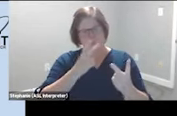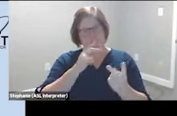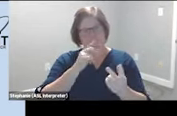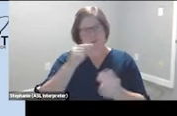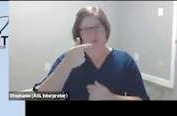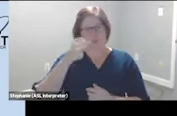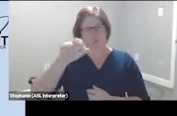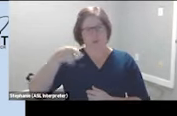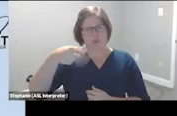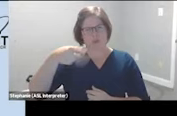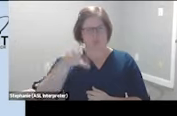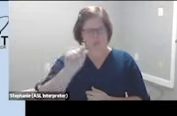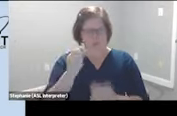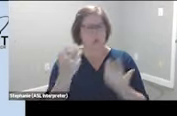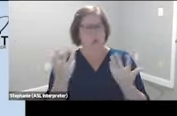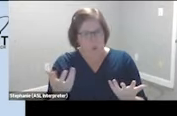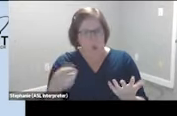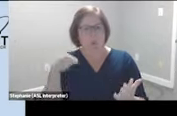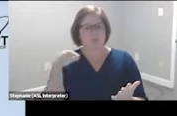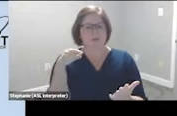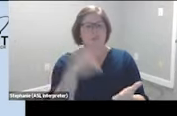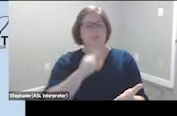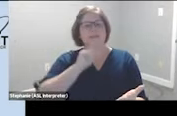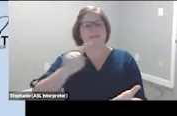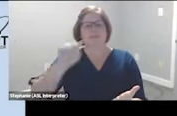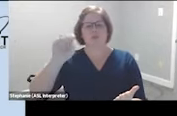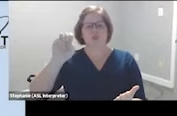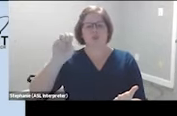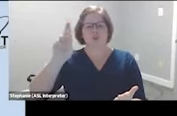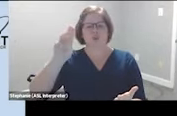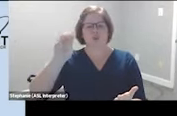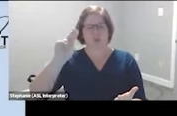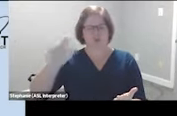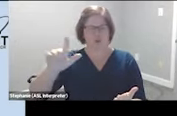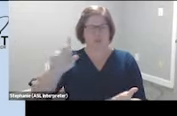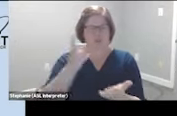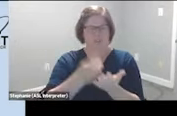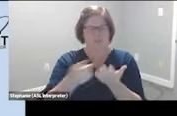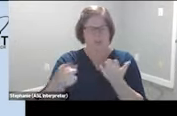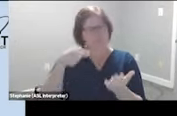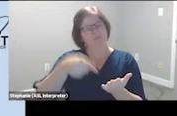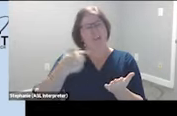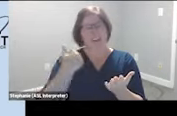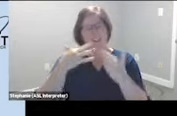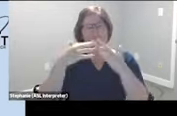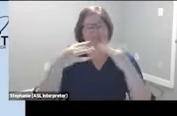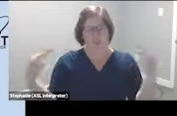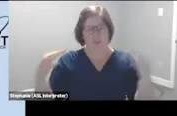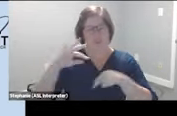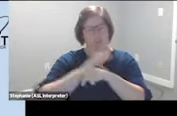a device to view graphics. That's what it's intended for. So it has various functions that would